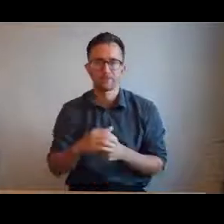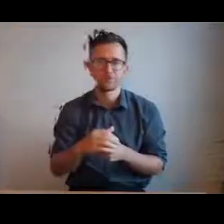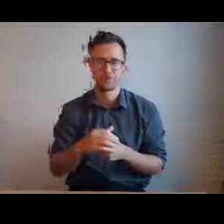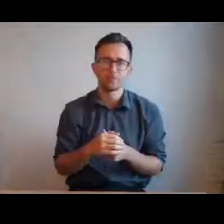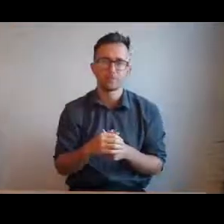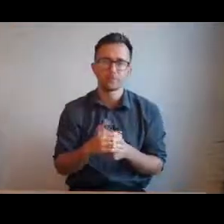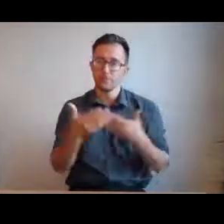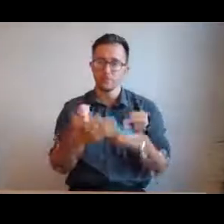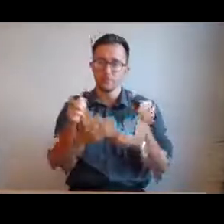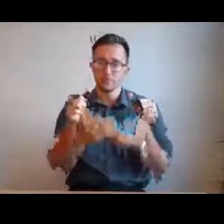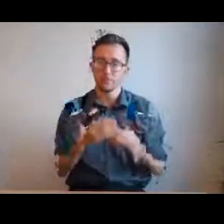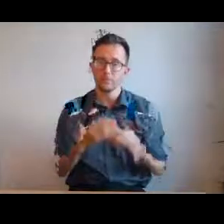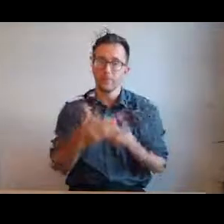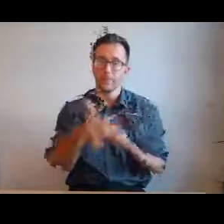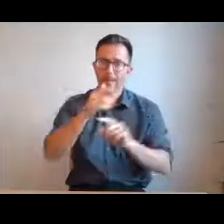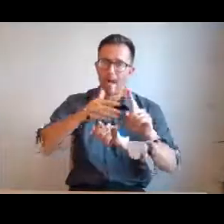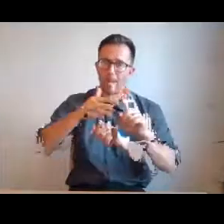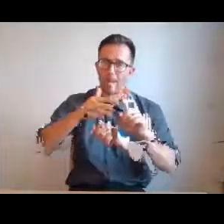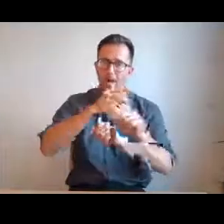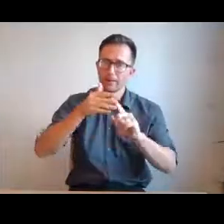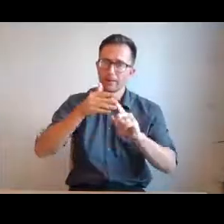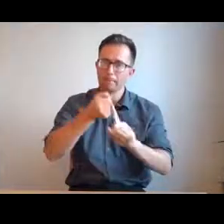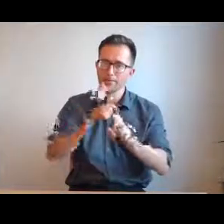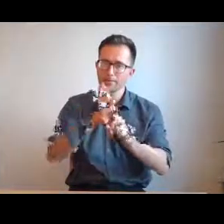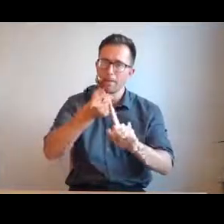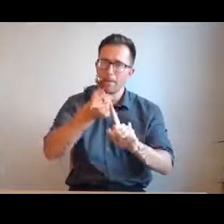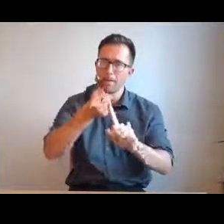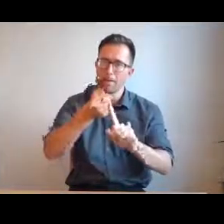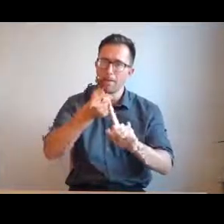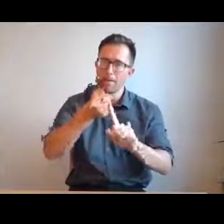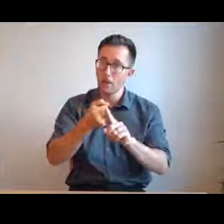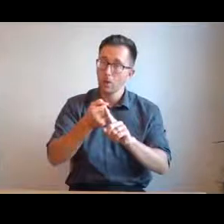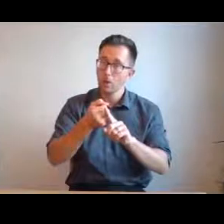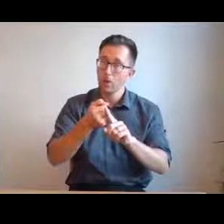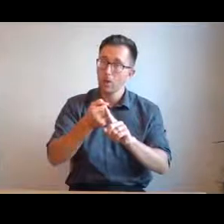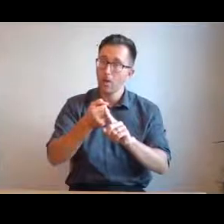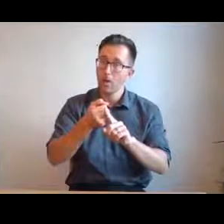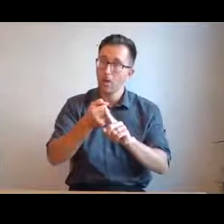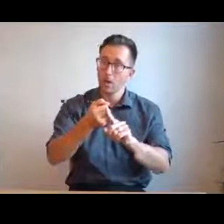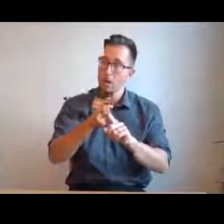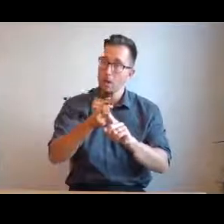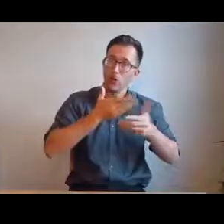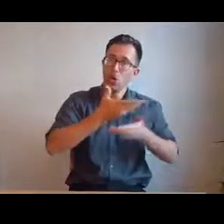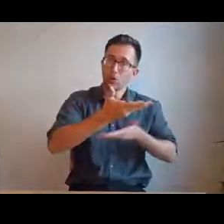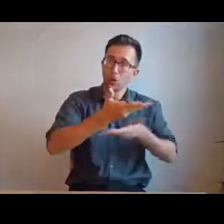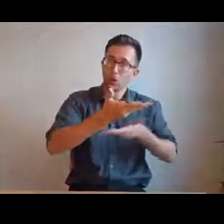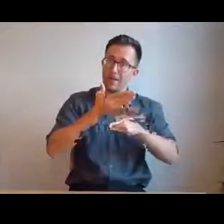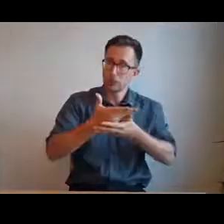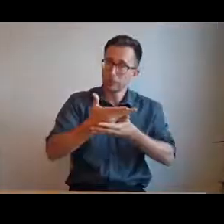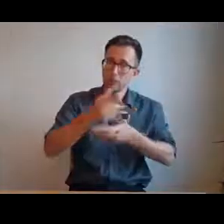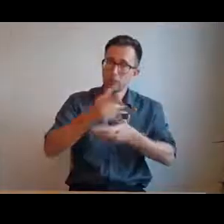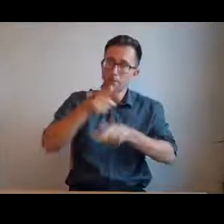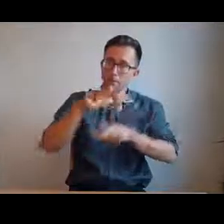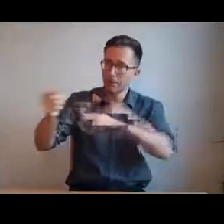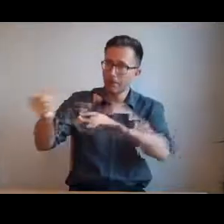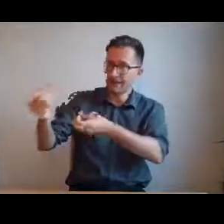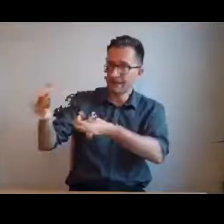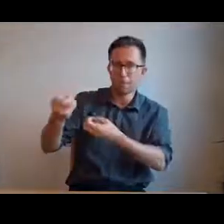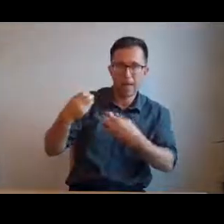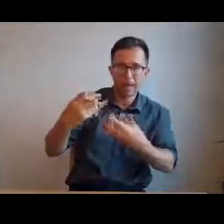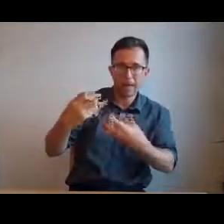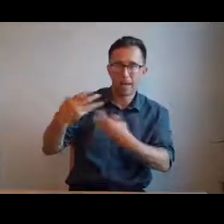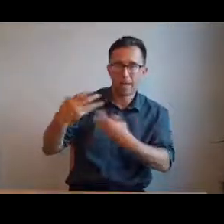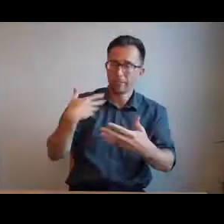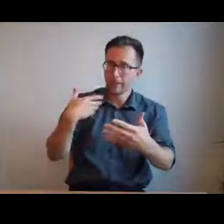Okay, on to environmental impacts now. So following feedback from our supplementary consultation, we've been able to refine the land required